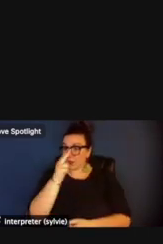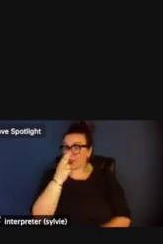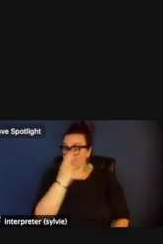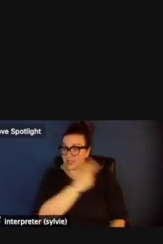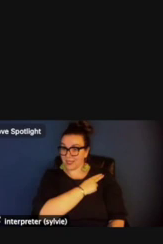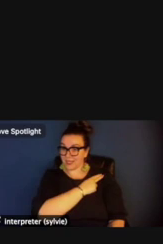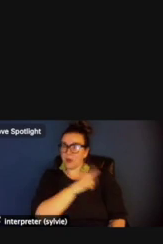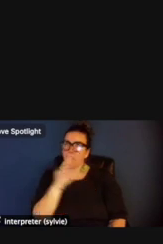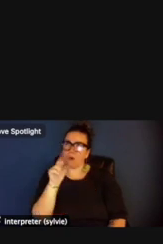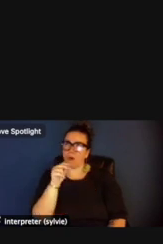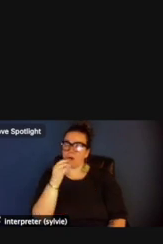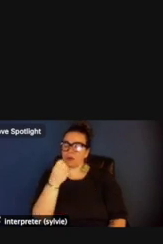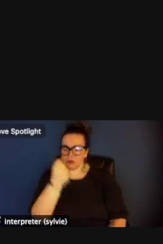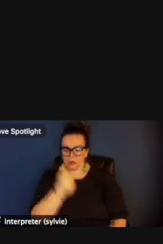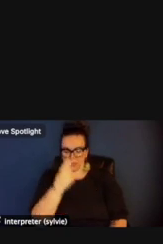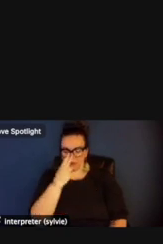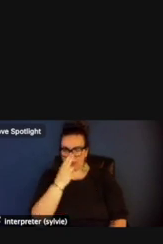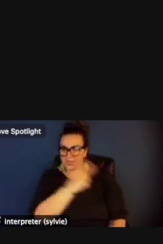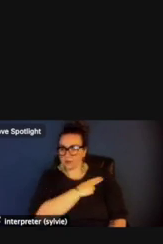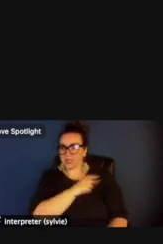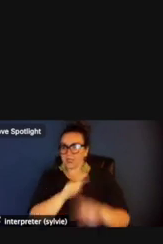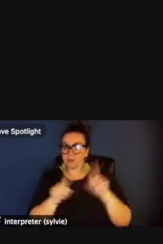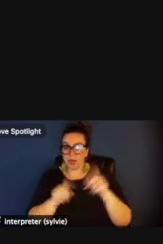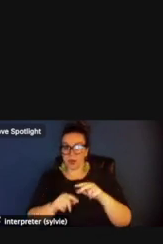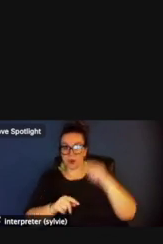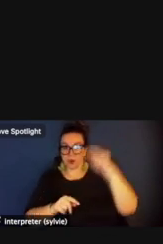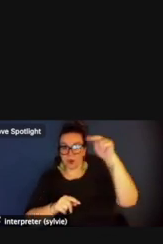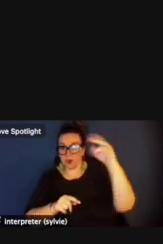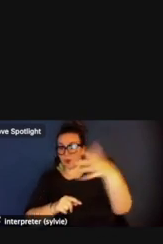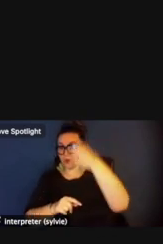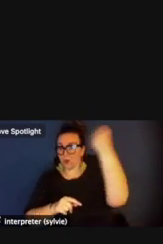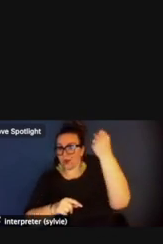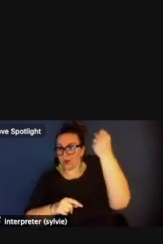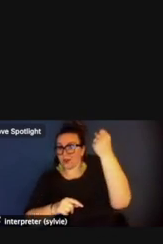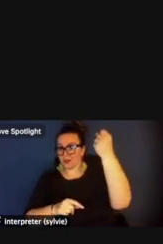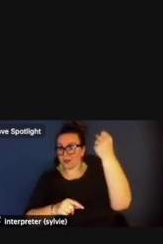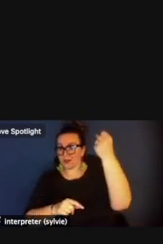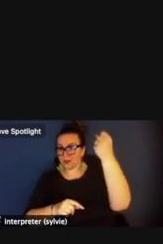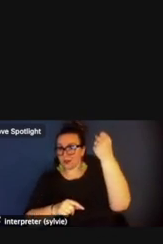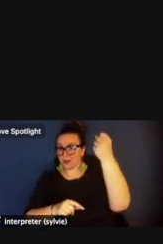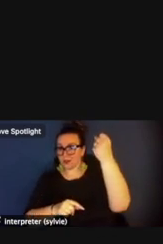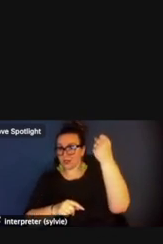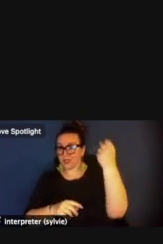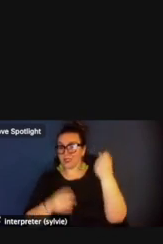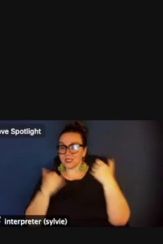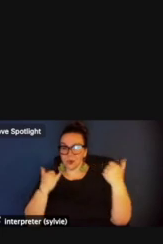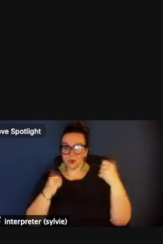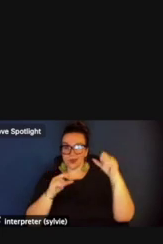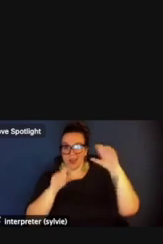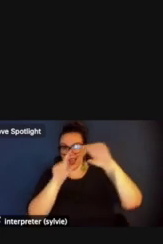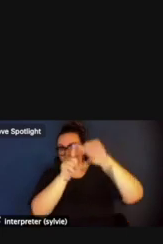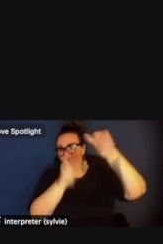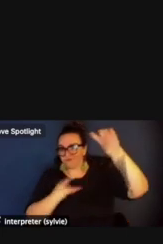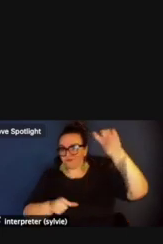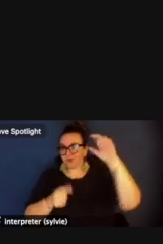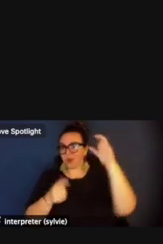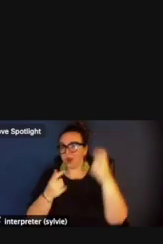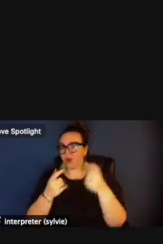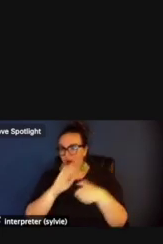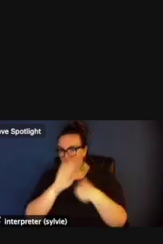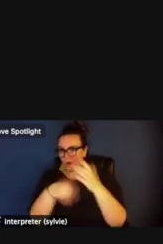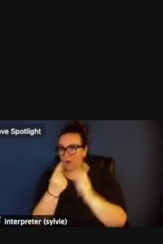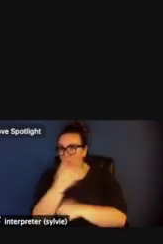South Vietnamese, but the North Vietnamese won with Ho Chi Minh. So now it's all one country again, but it's a communist country.